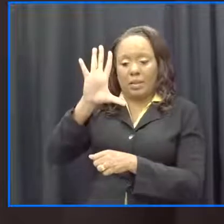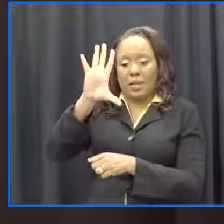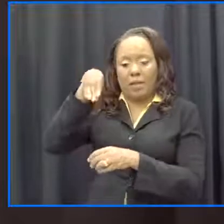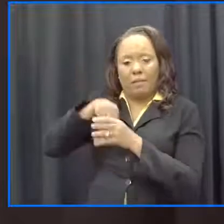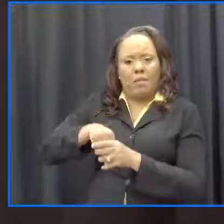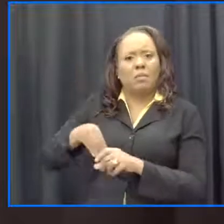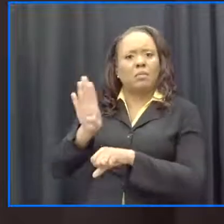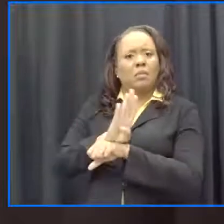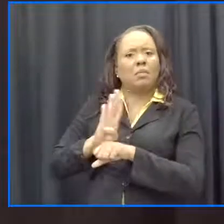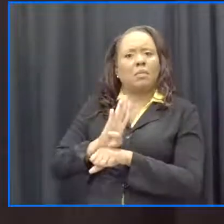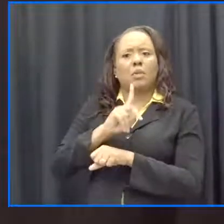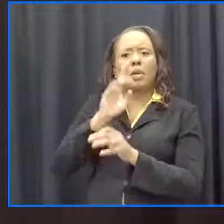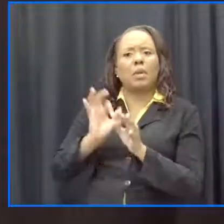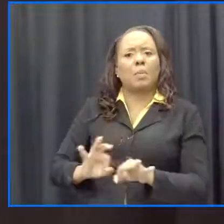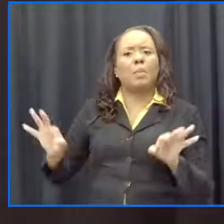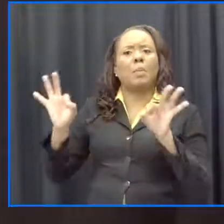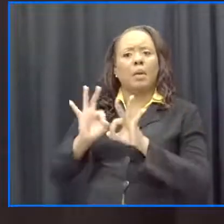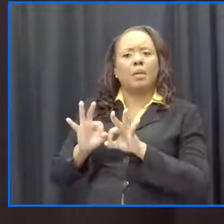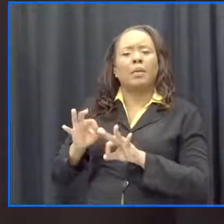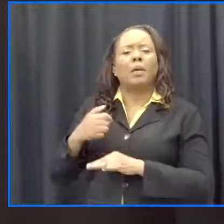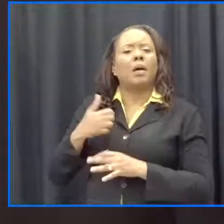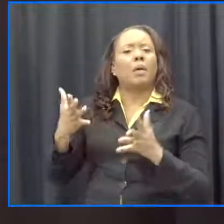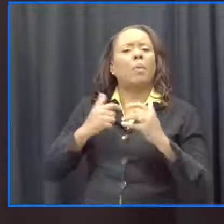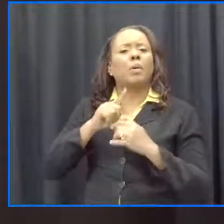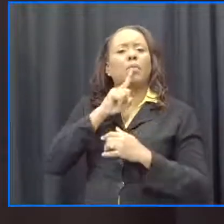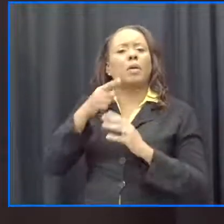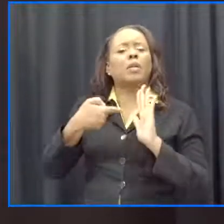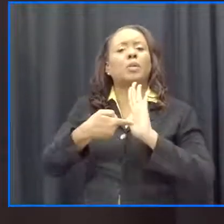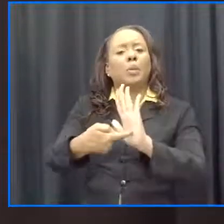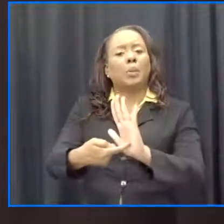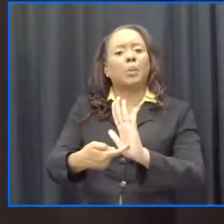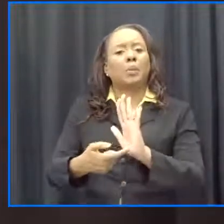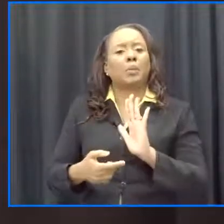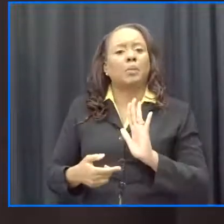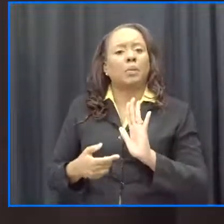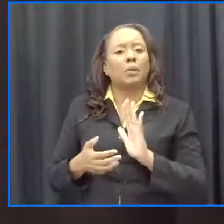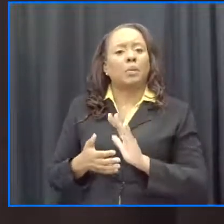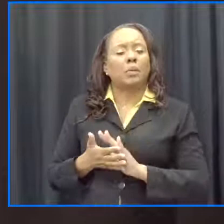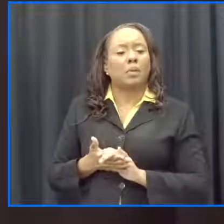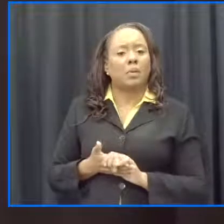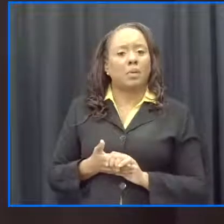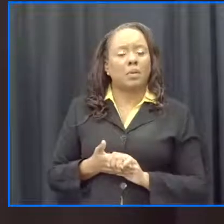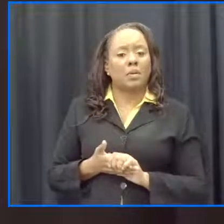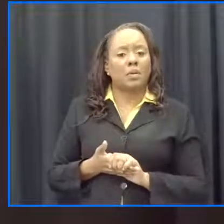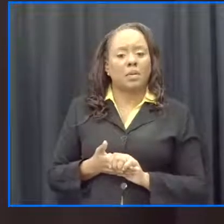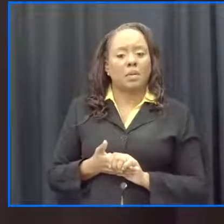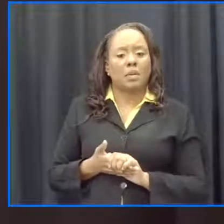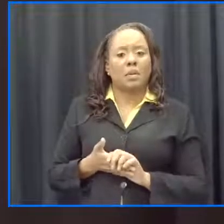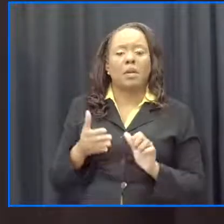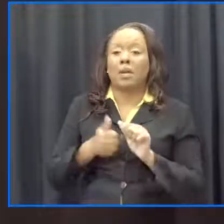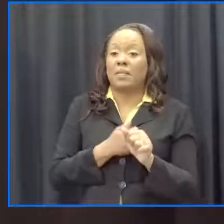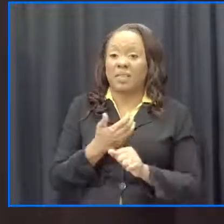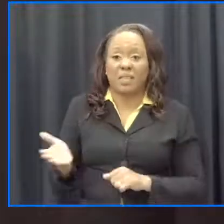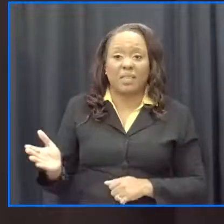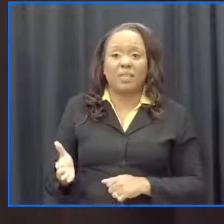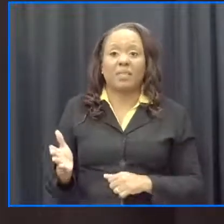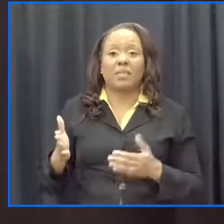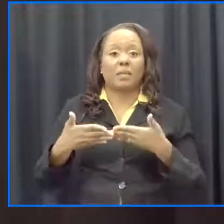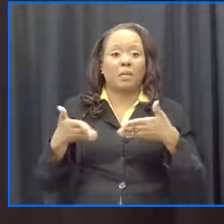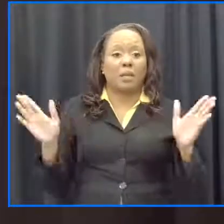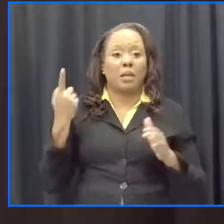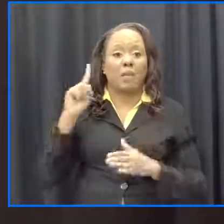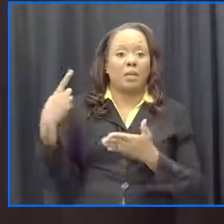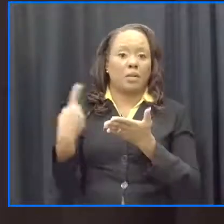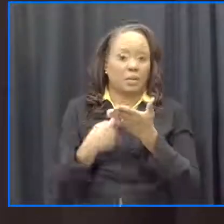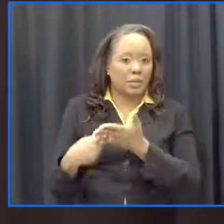relevant to us. I wish to underscore the point, Mr. Chairman, that everything is open for